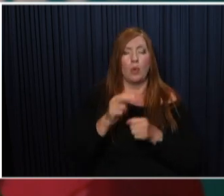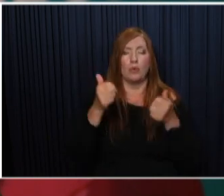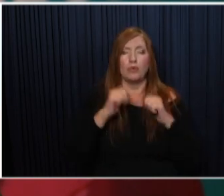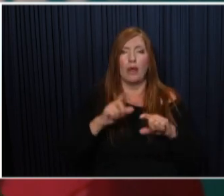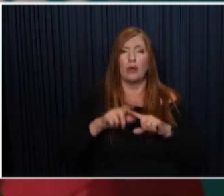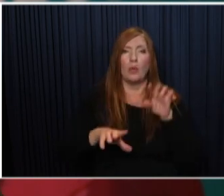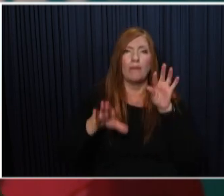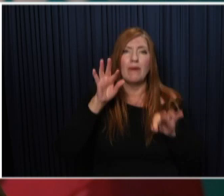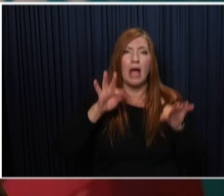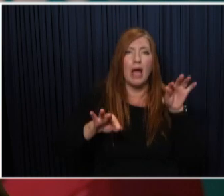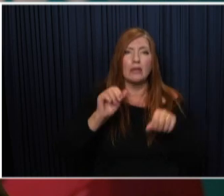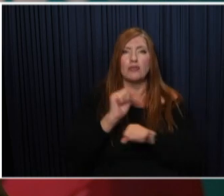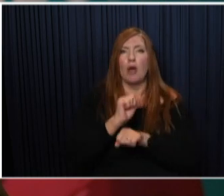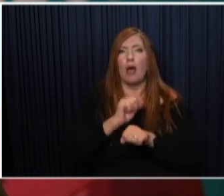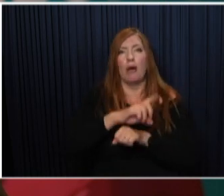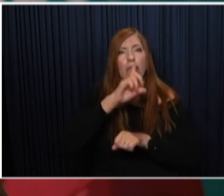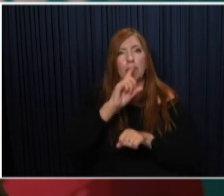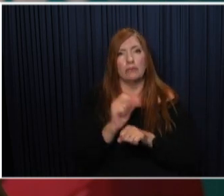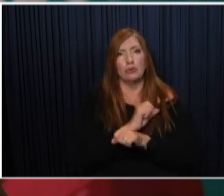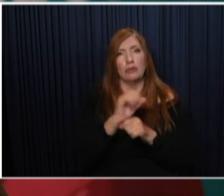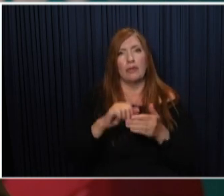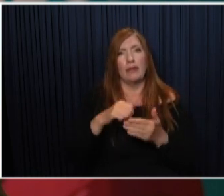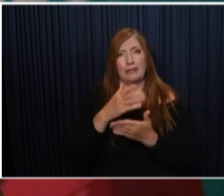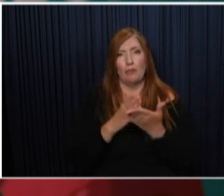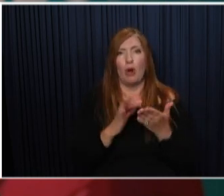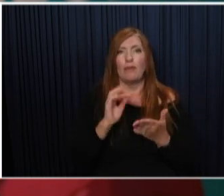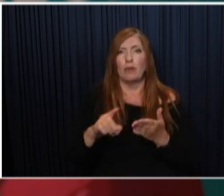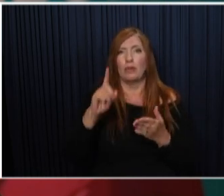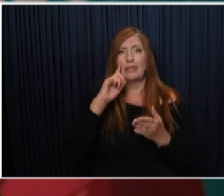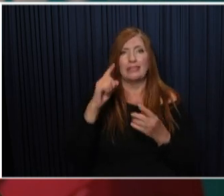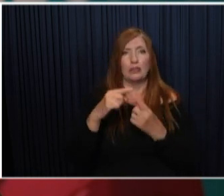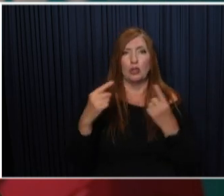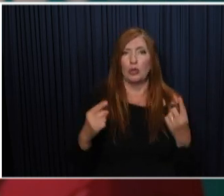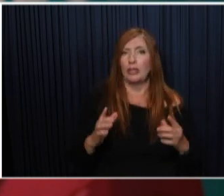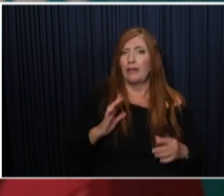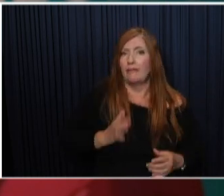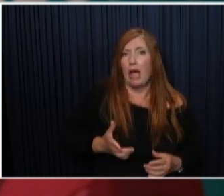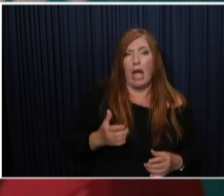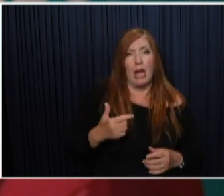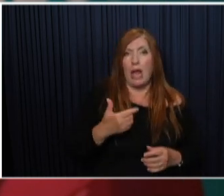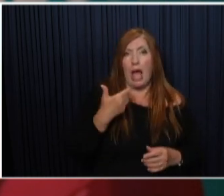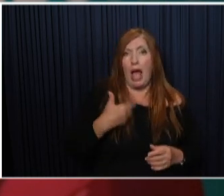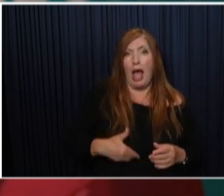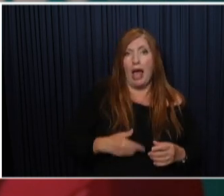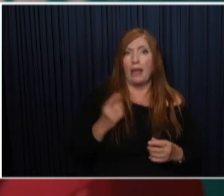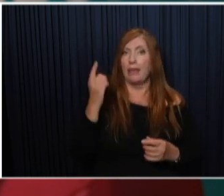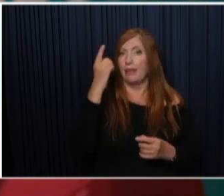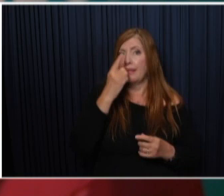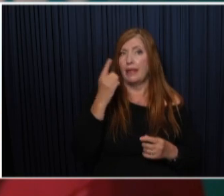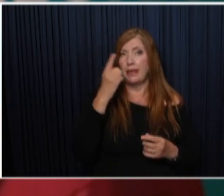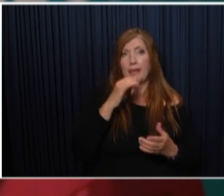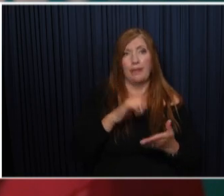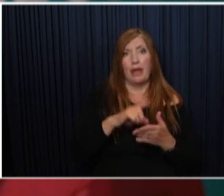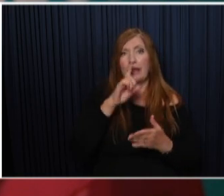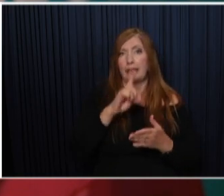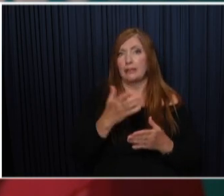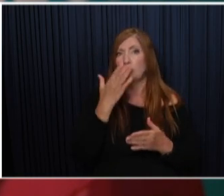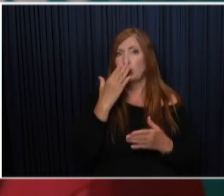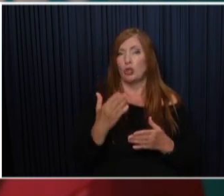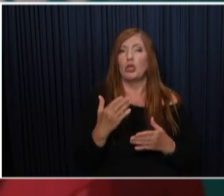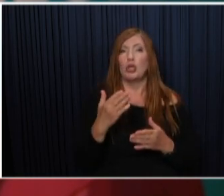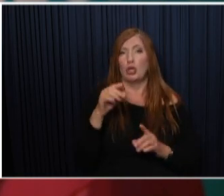jobs. That's certainly, so that would be part of it. We'll disagree on that. Fine. I think that that's at least a good solid